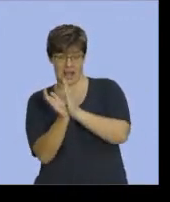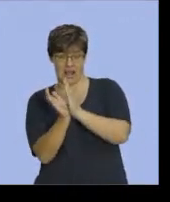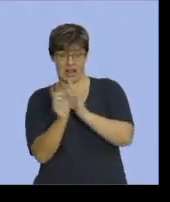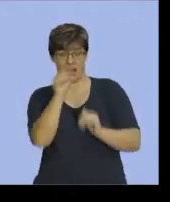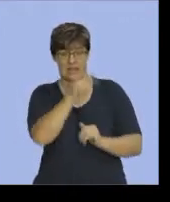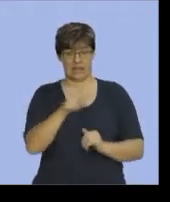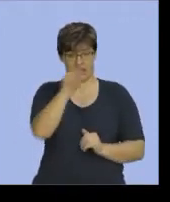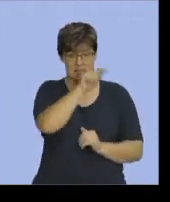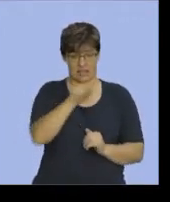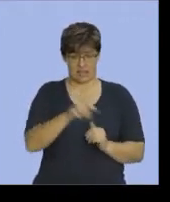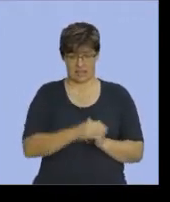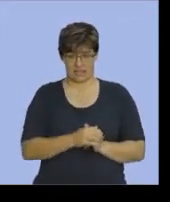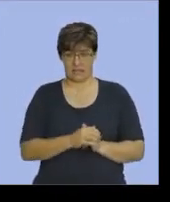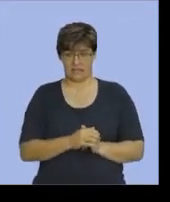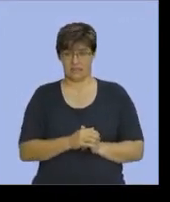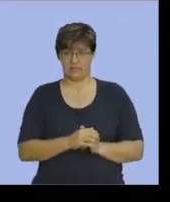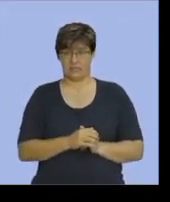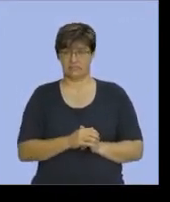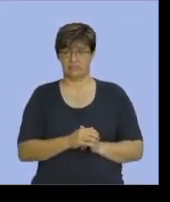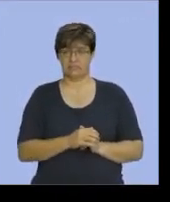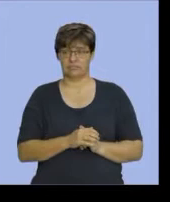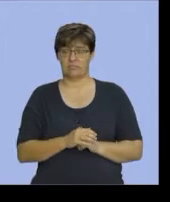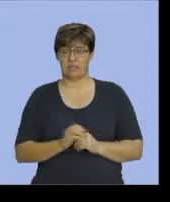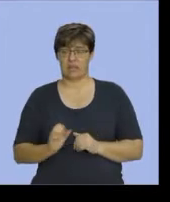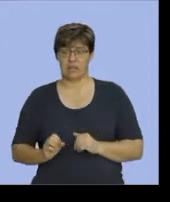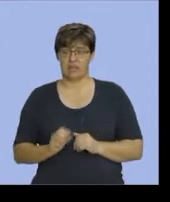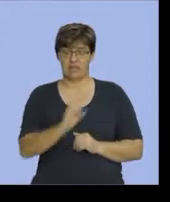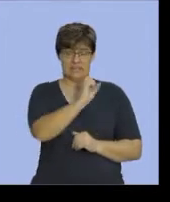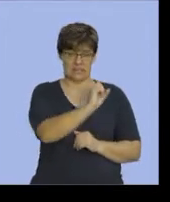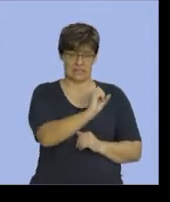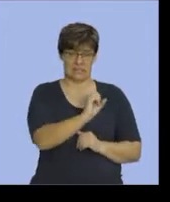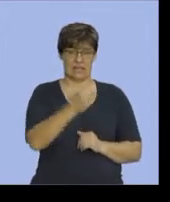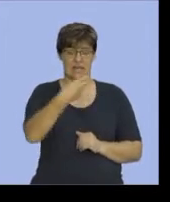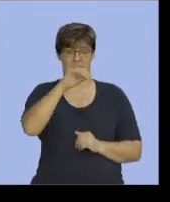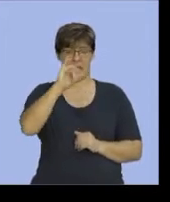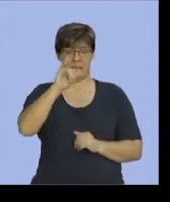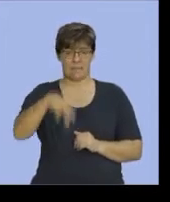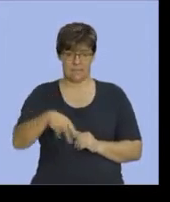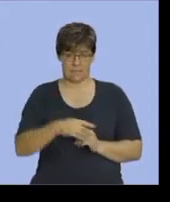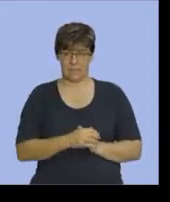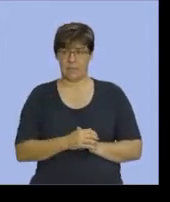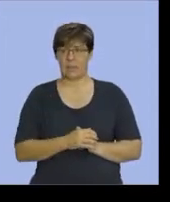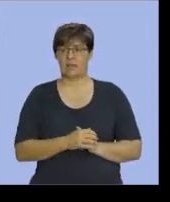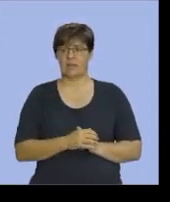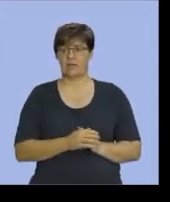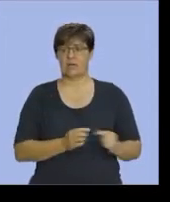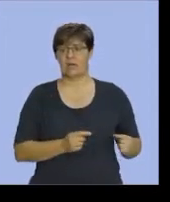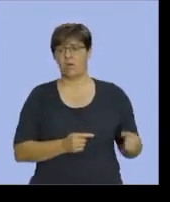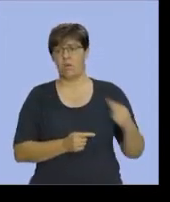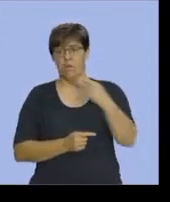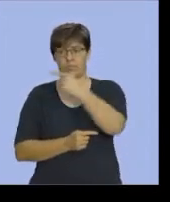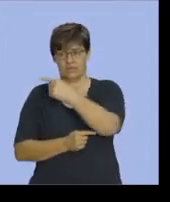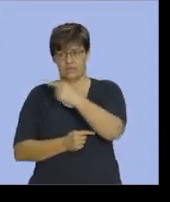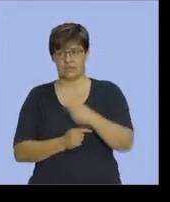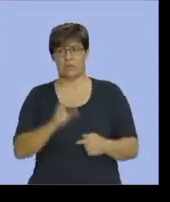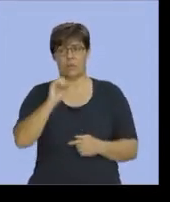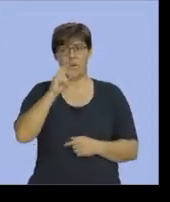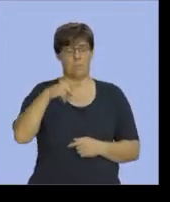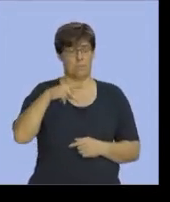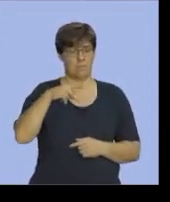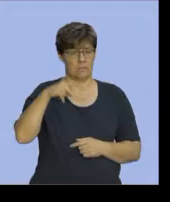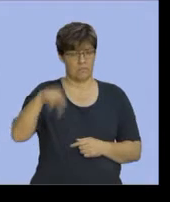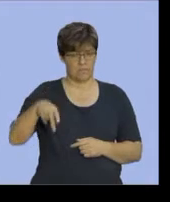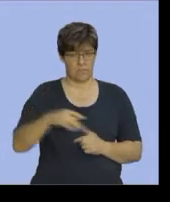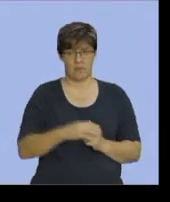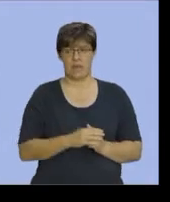will be the hypotenuse side, and then I will have the adjacent side to theta. I will have the opposite side to